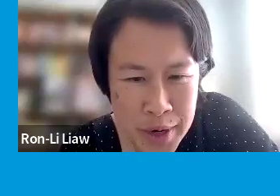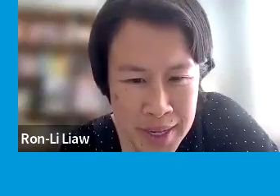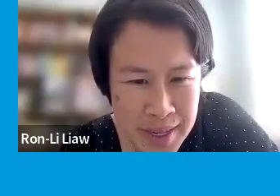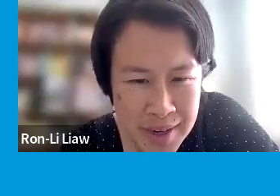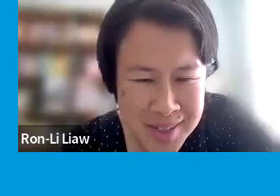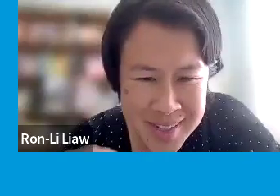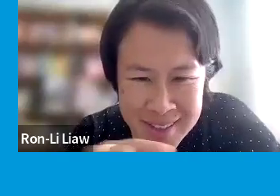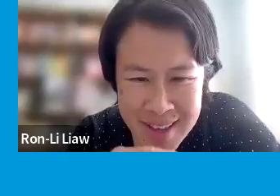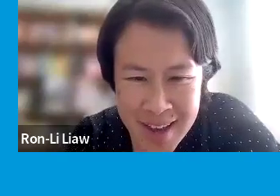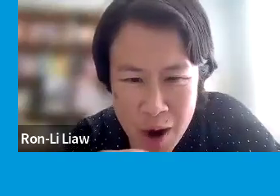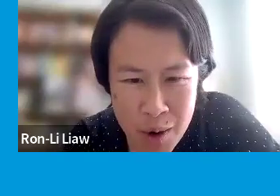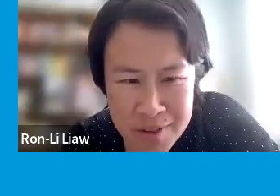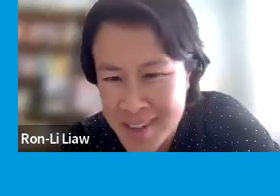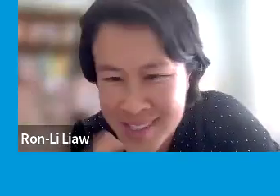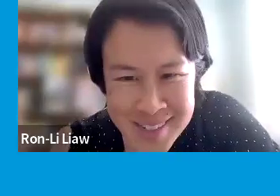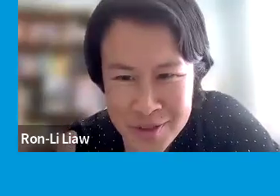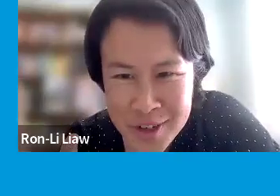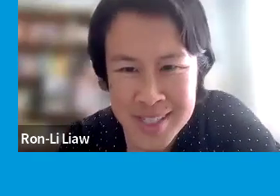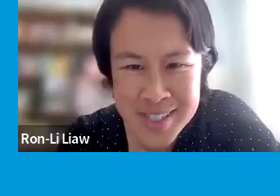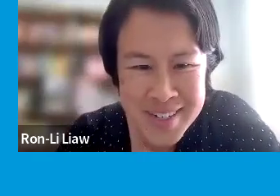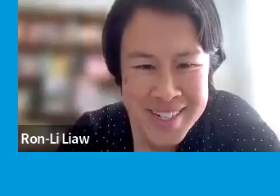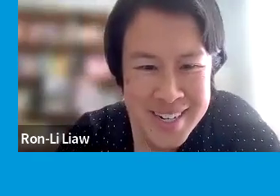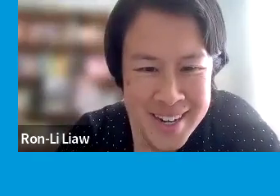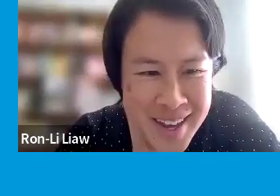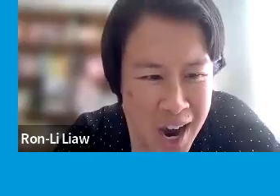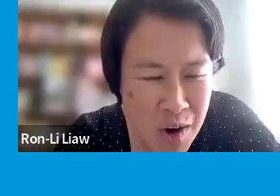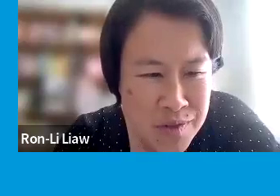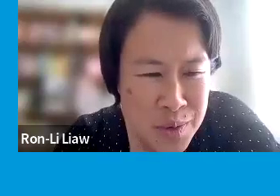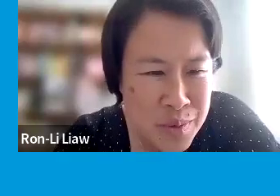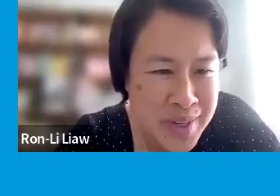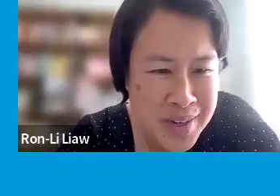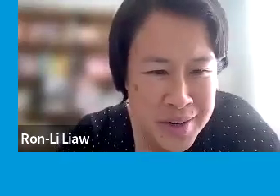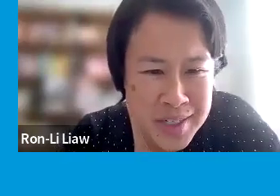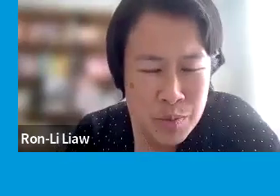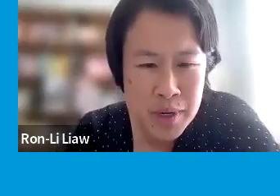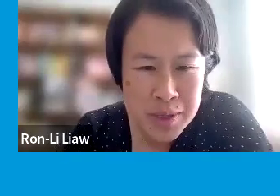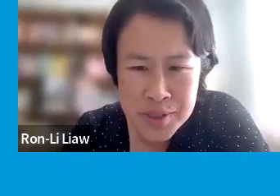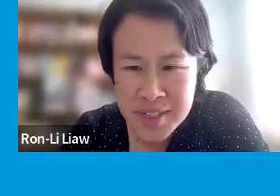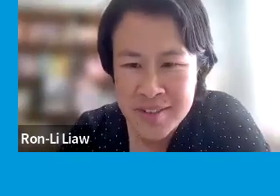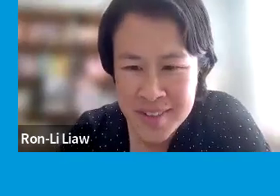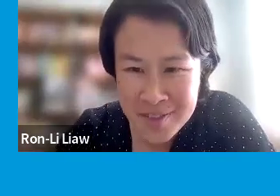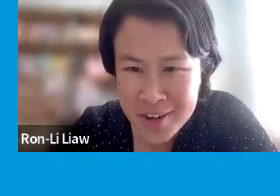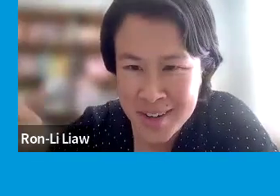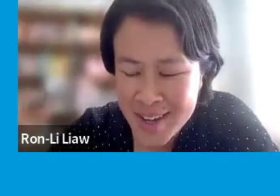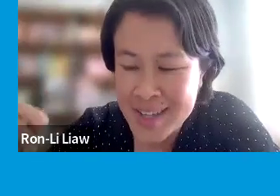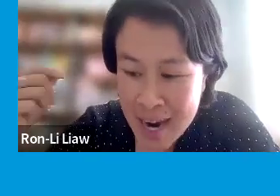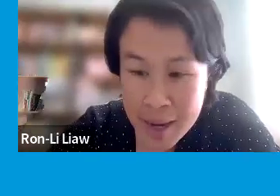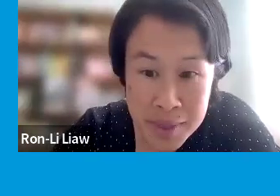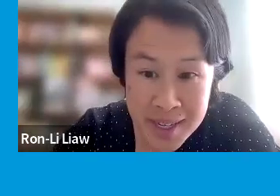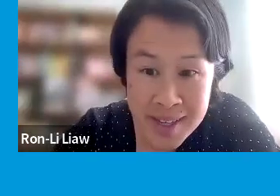some wording here in that, however, and just for consideration, however, we would encourage more inclusive, and then I've